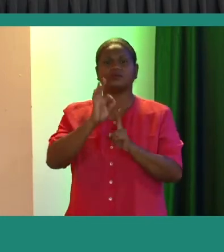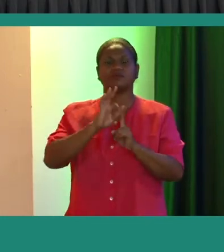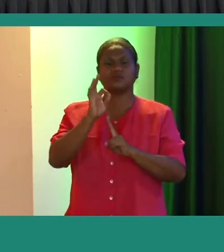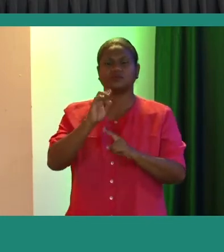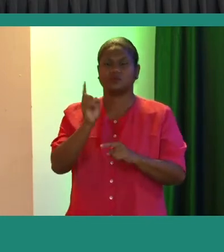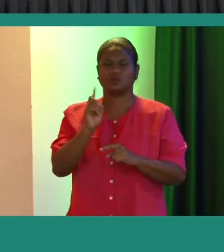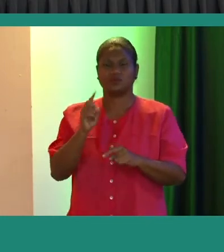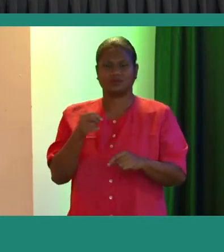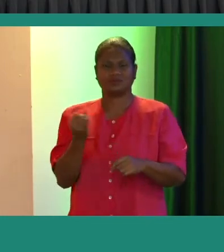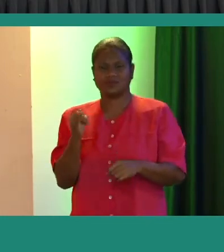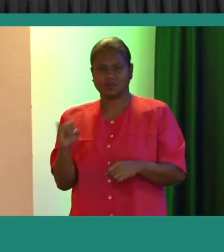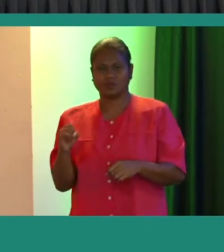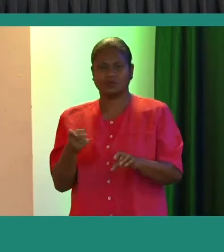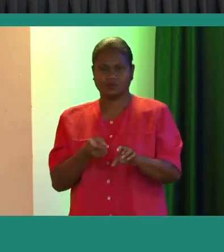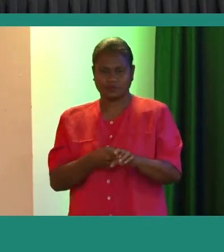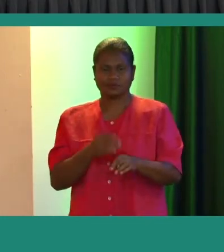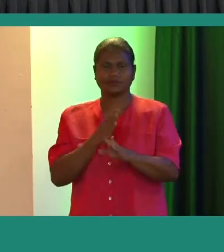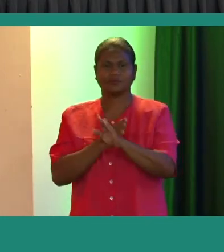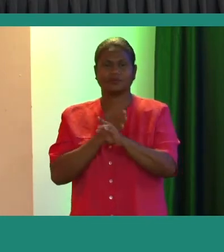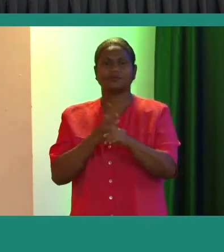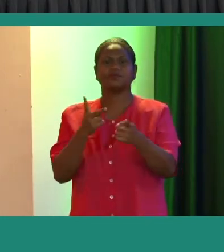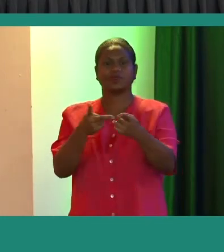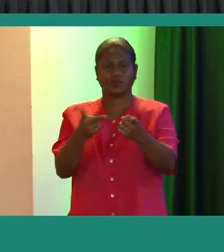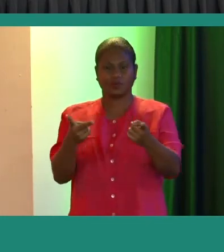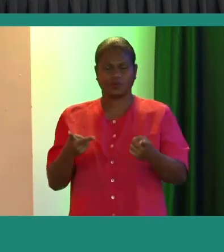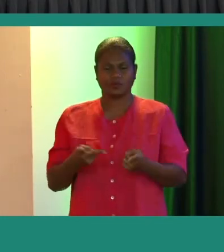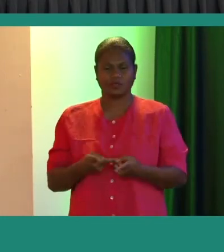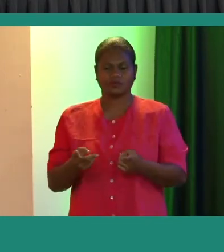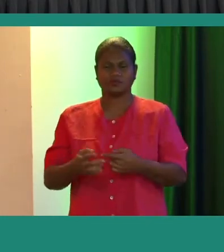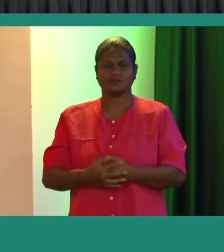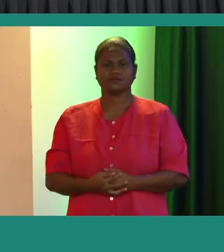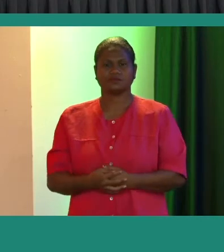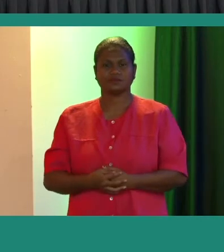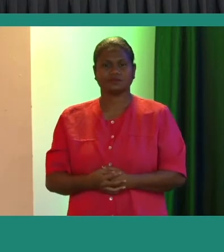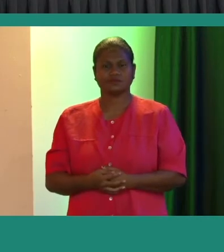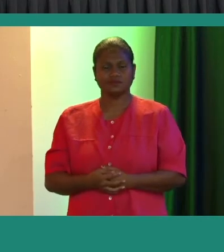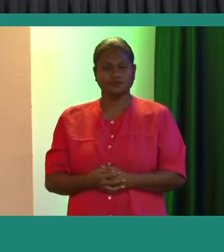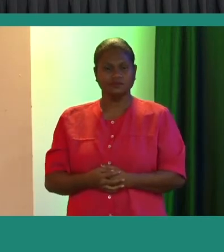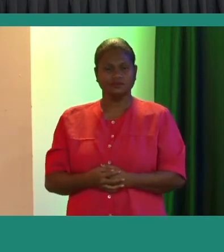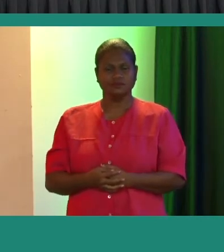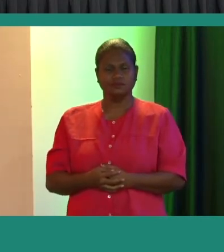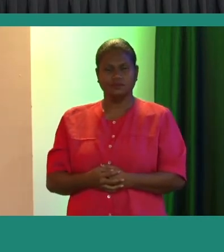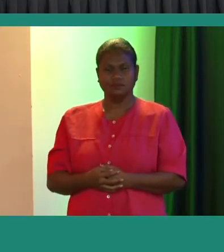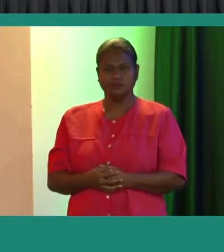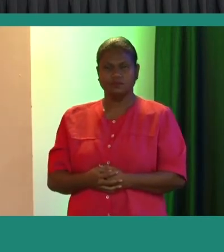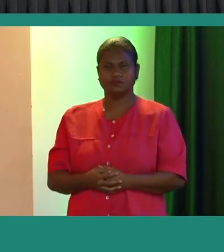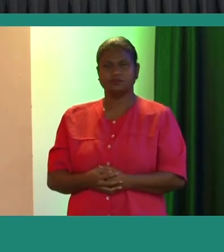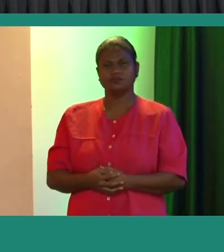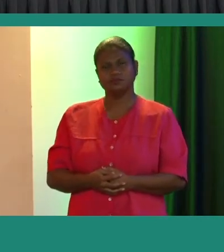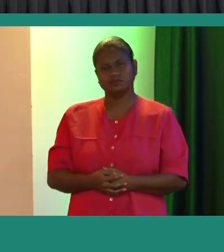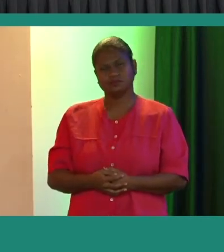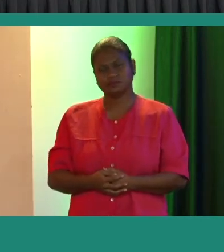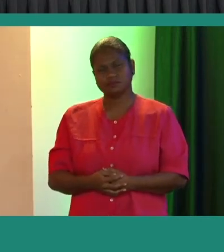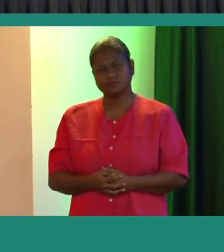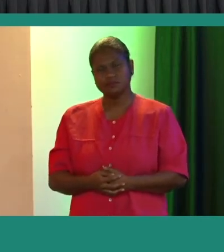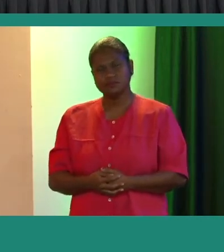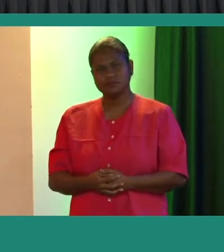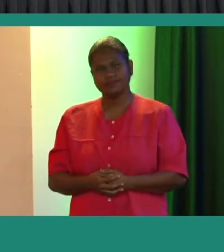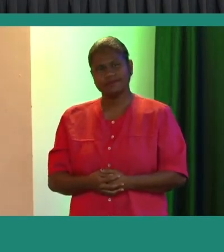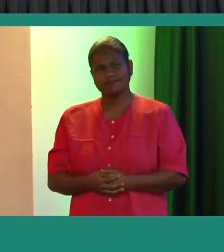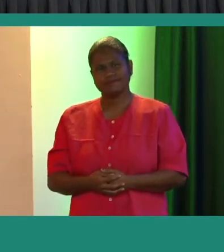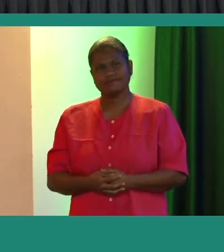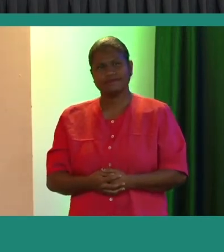and importantly, our workplaces. But if there's any particular question around